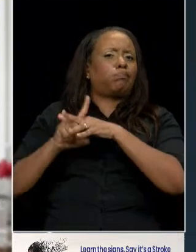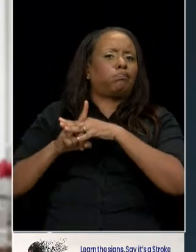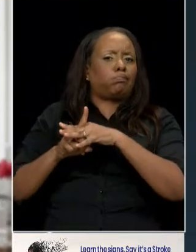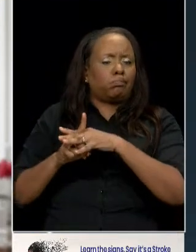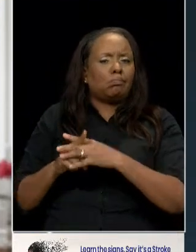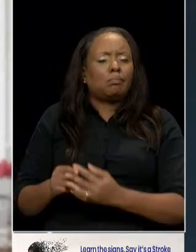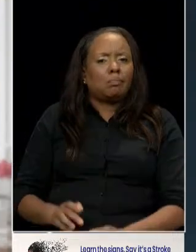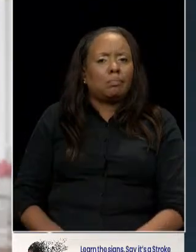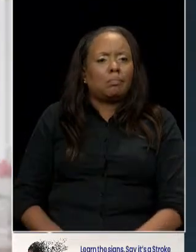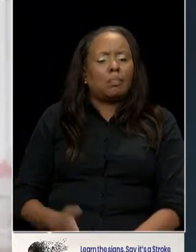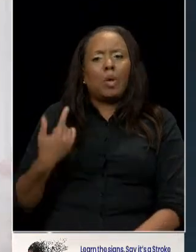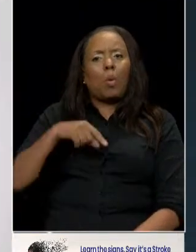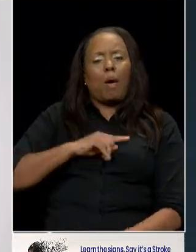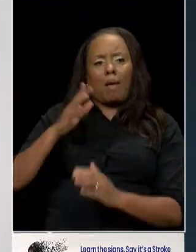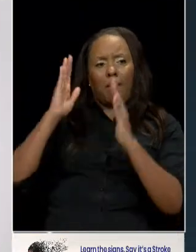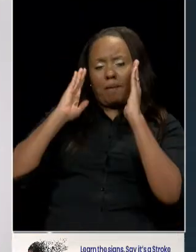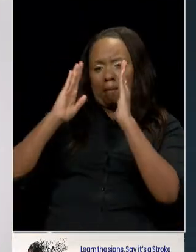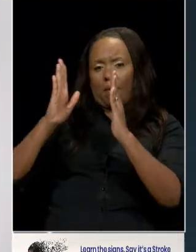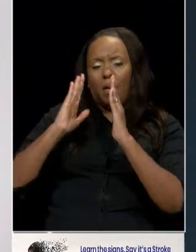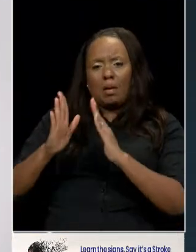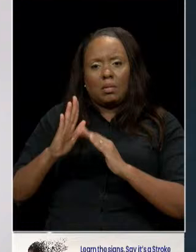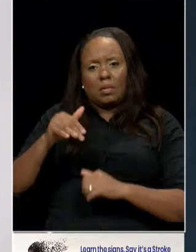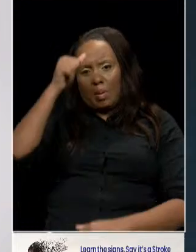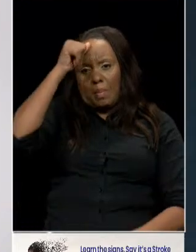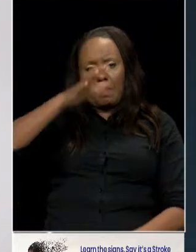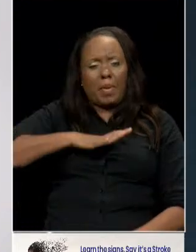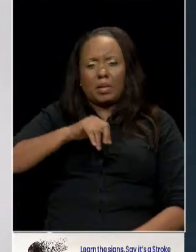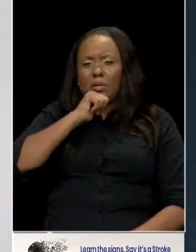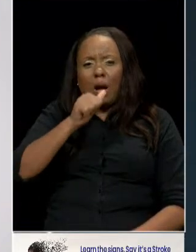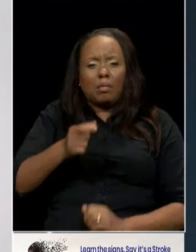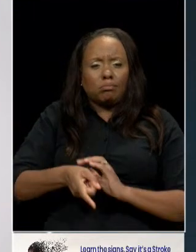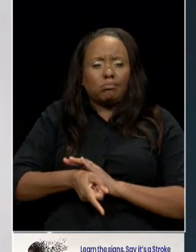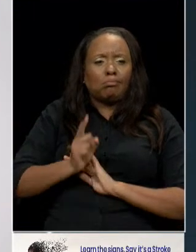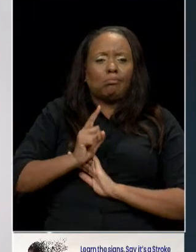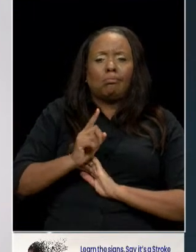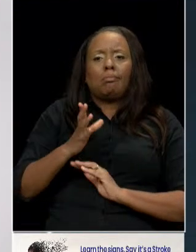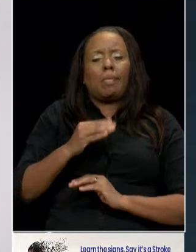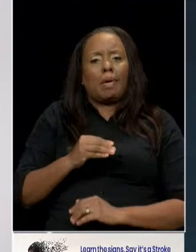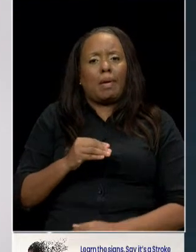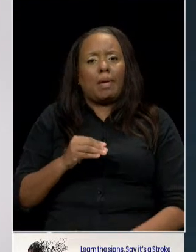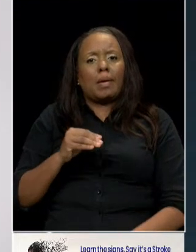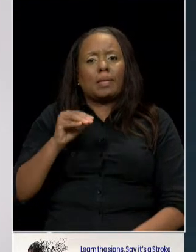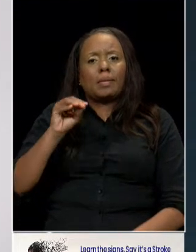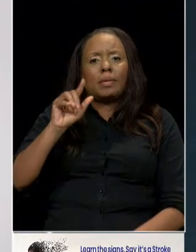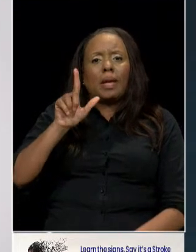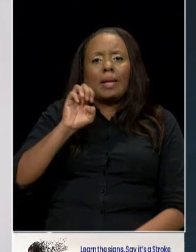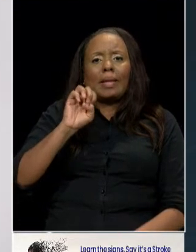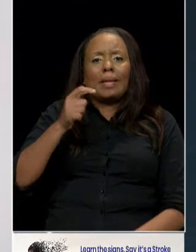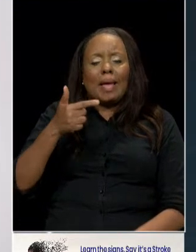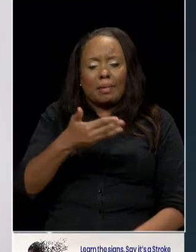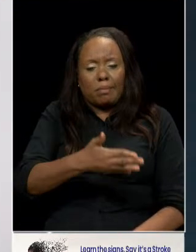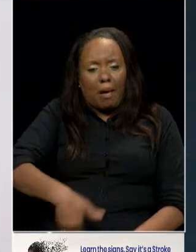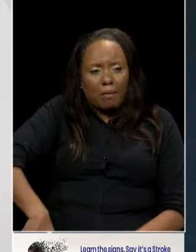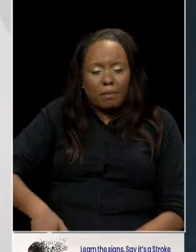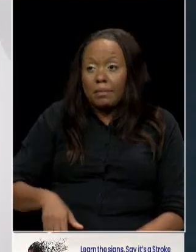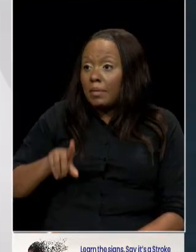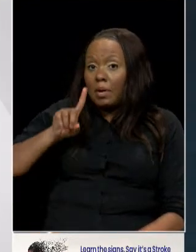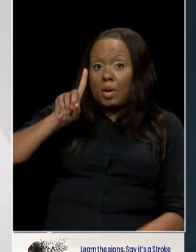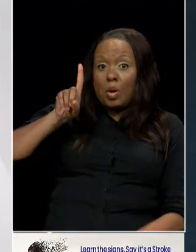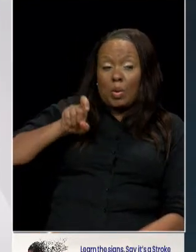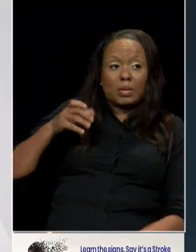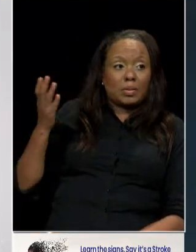been focusing especially on impotence and amputations. So here's a question. He said he